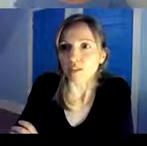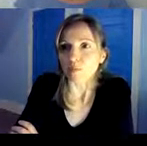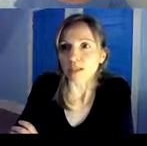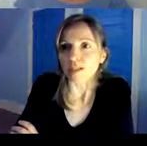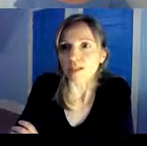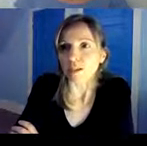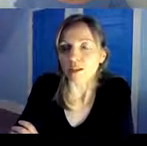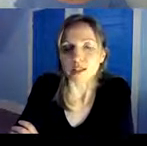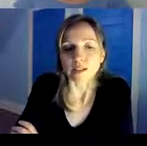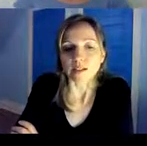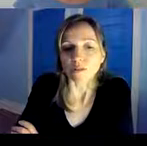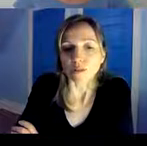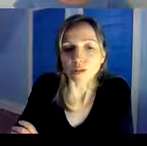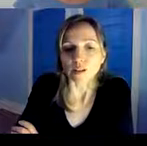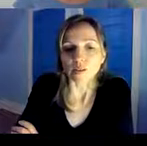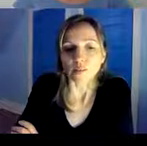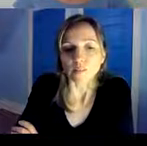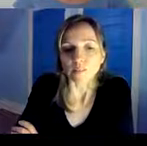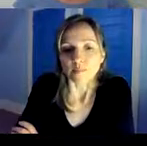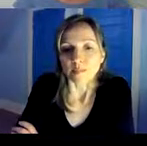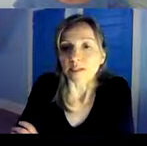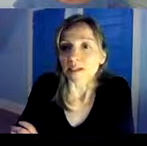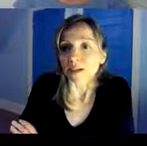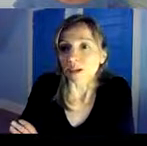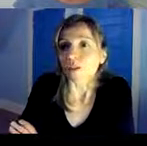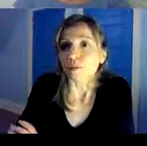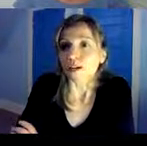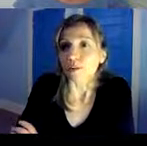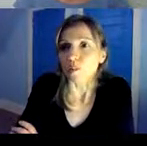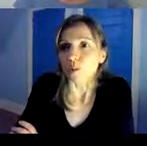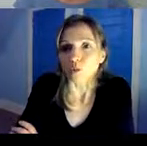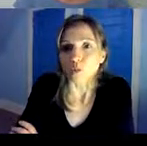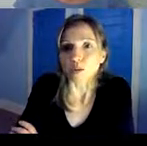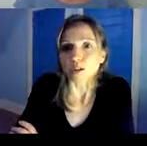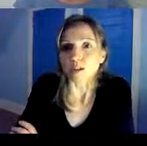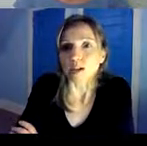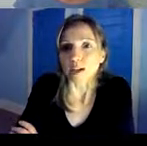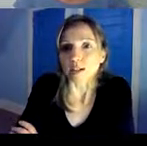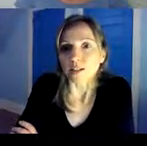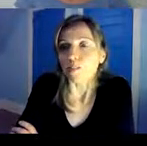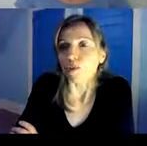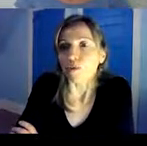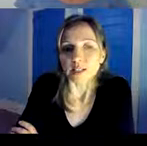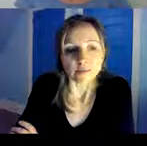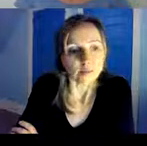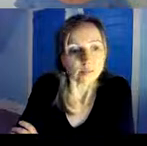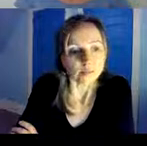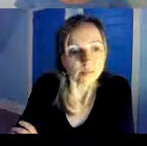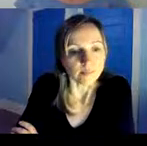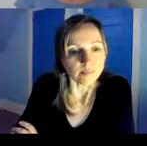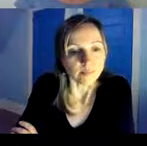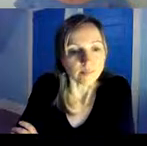uncommon native plant here in Southern Ontario. But it has a yellow flower as opposed to a white one and deeper tooth leaves.